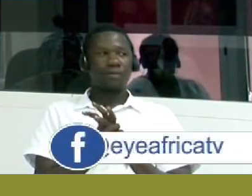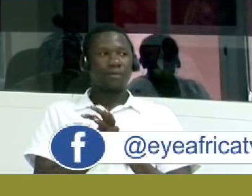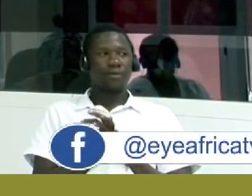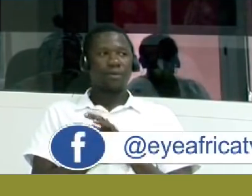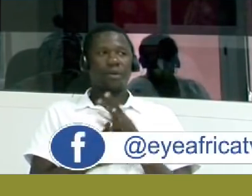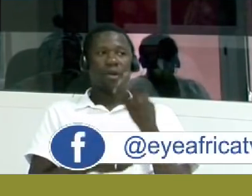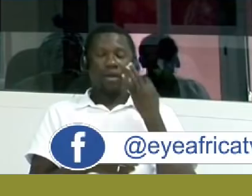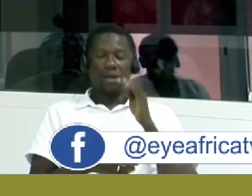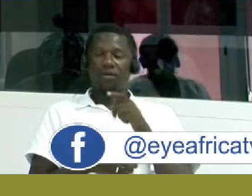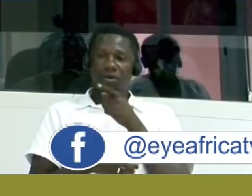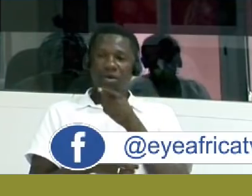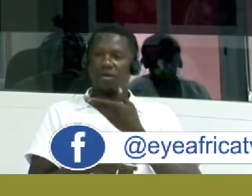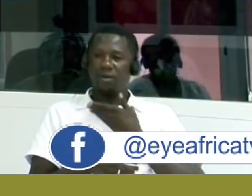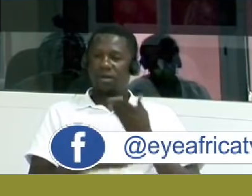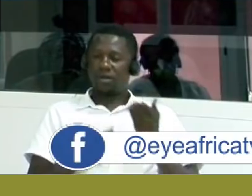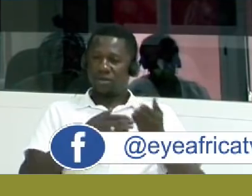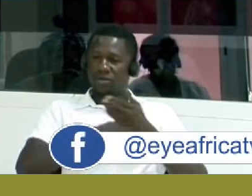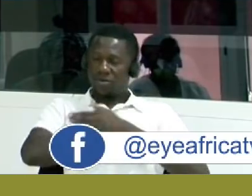have any closing